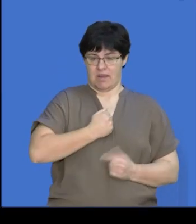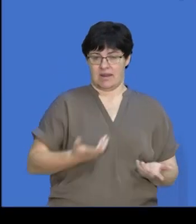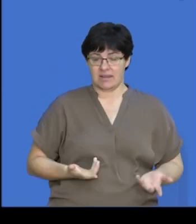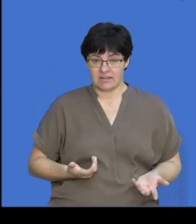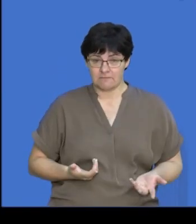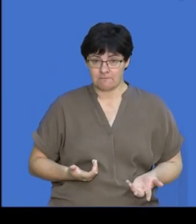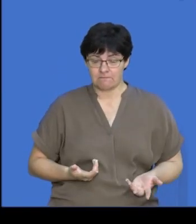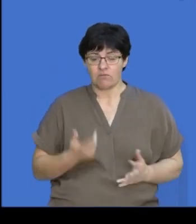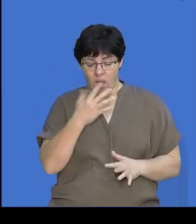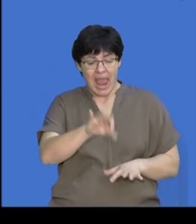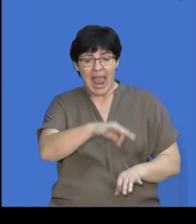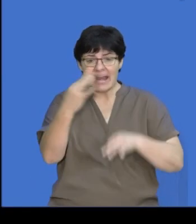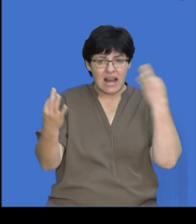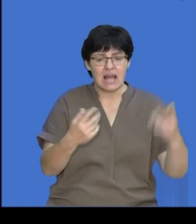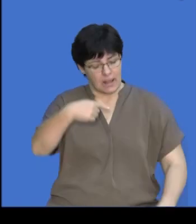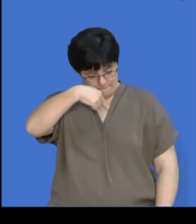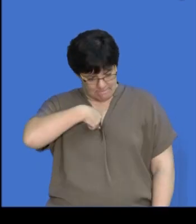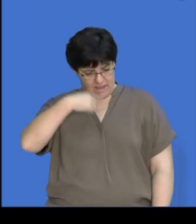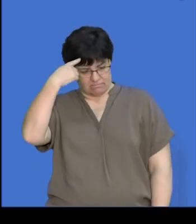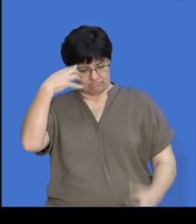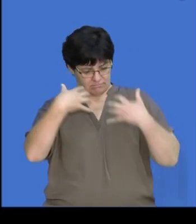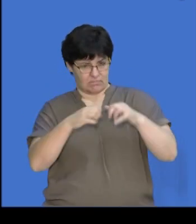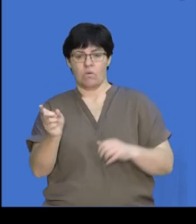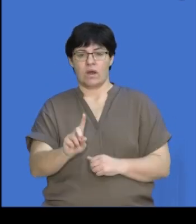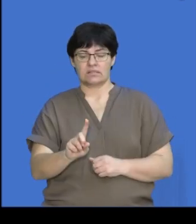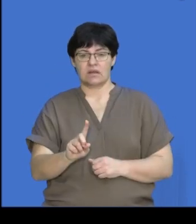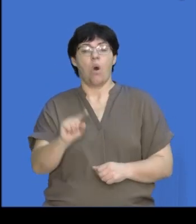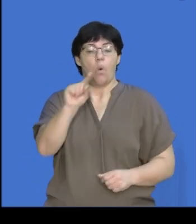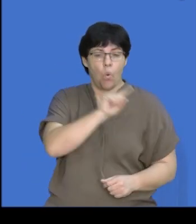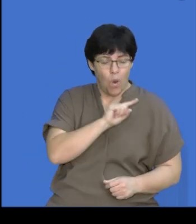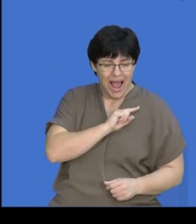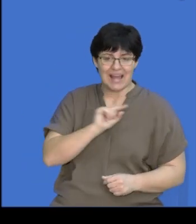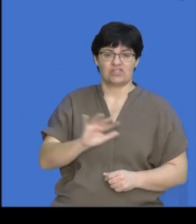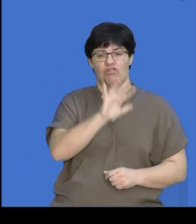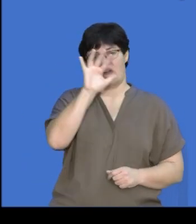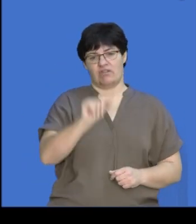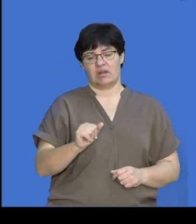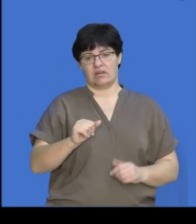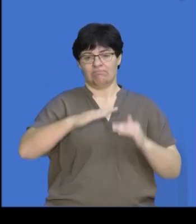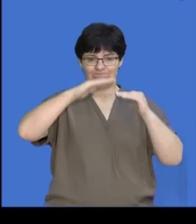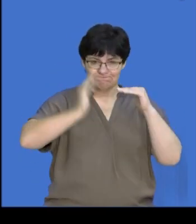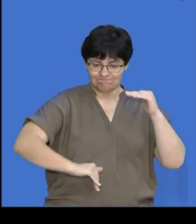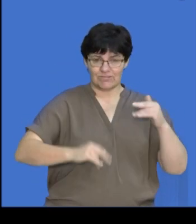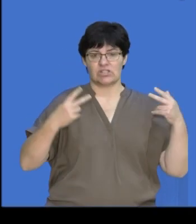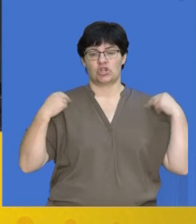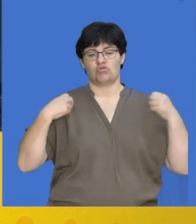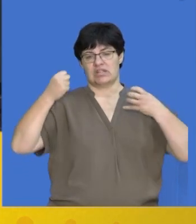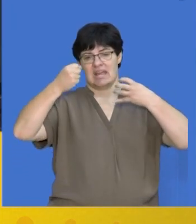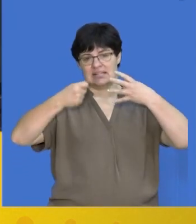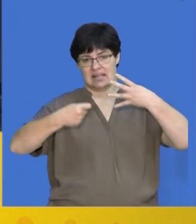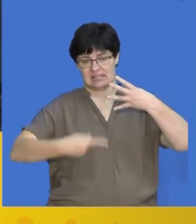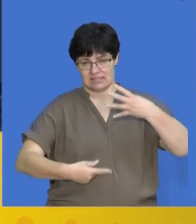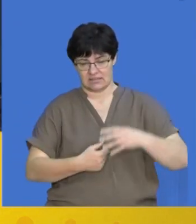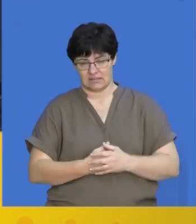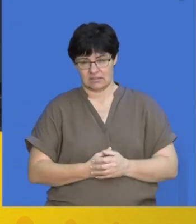you analyze, you're giving your opinion about the reasons for South Africa's low food security index. Now take